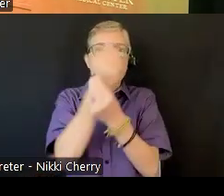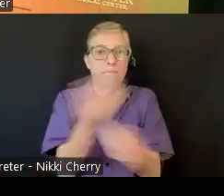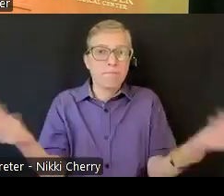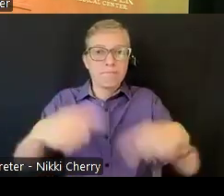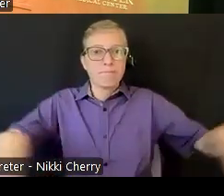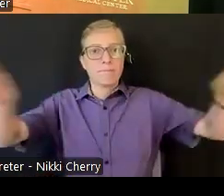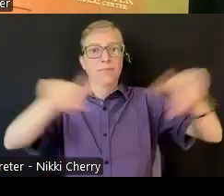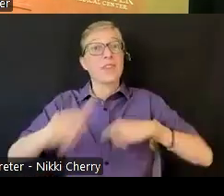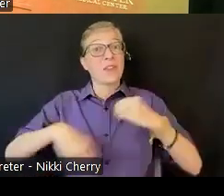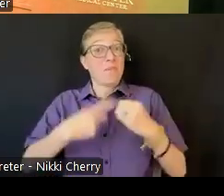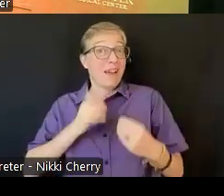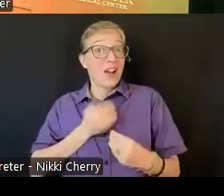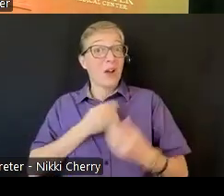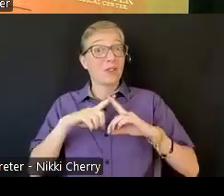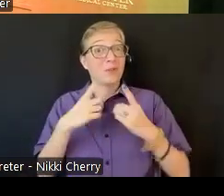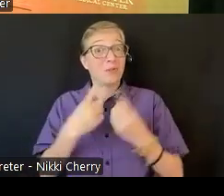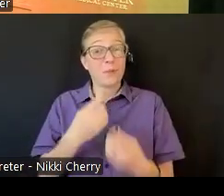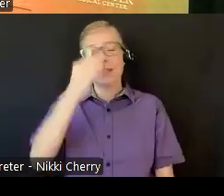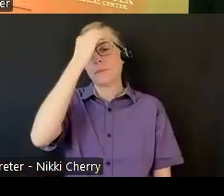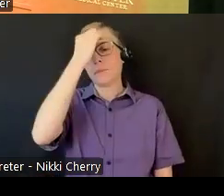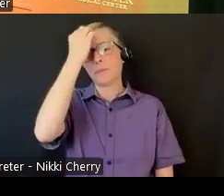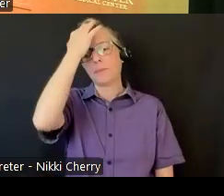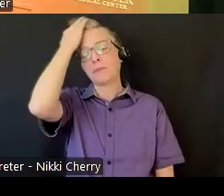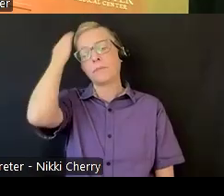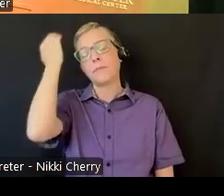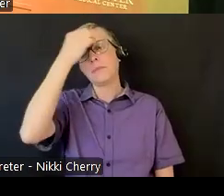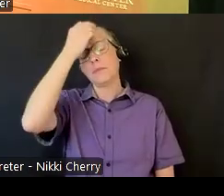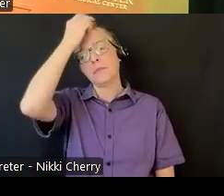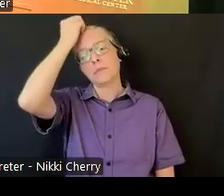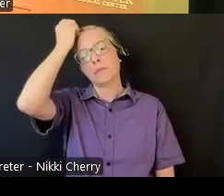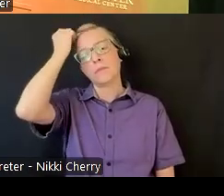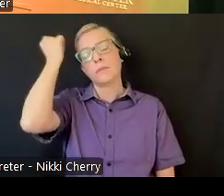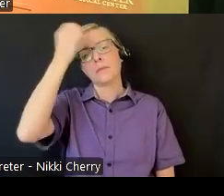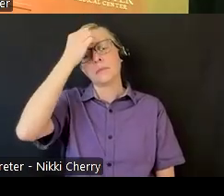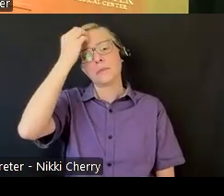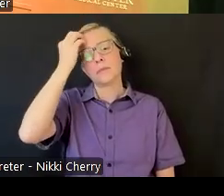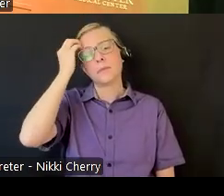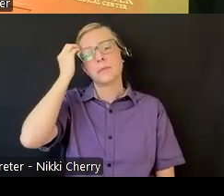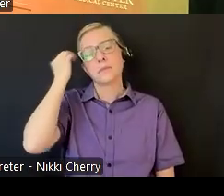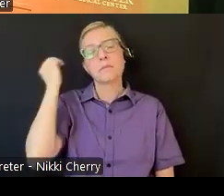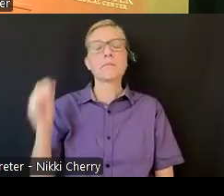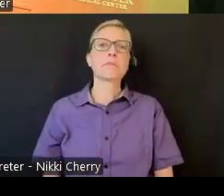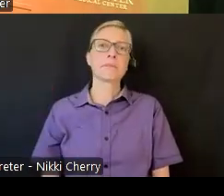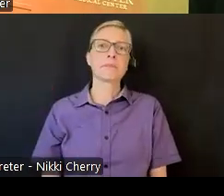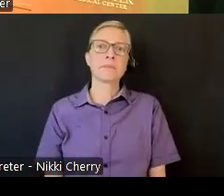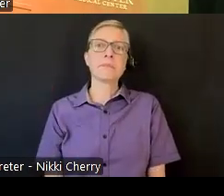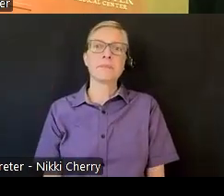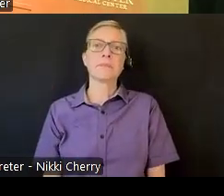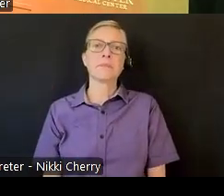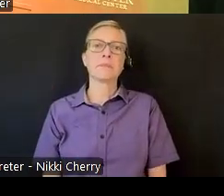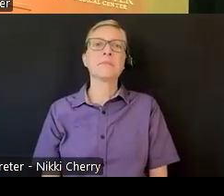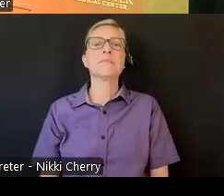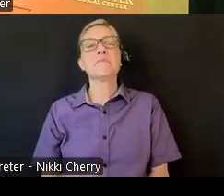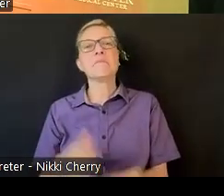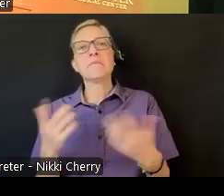And I didn't know what usually besides state of department, I tried to do some